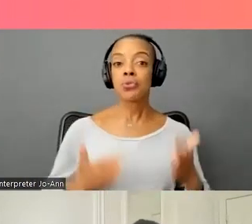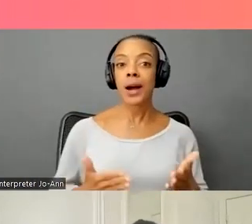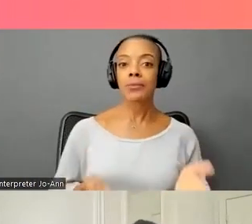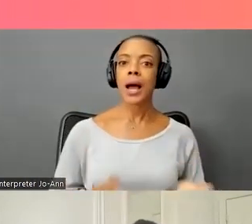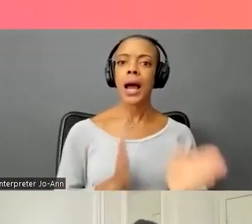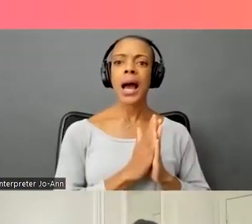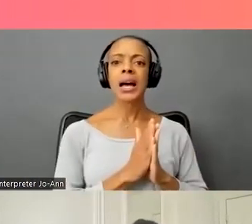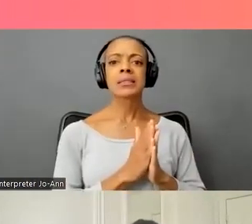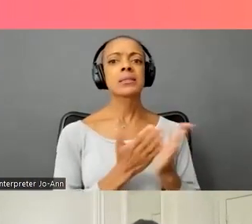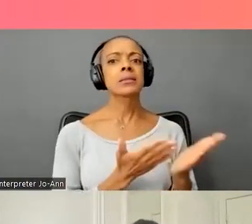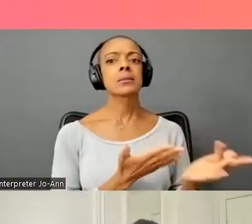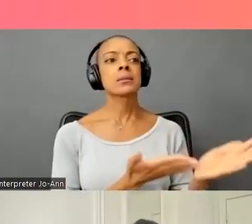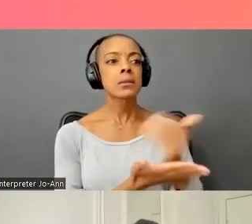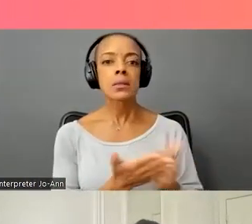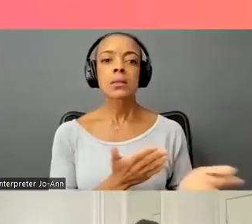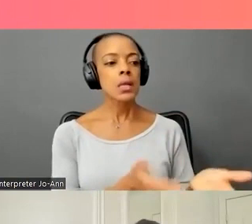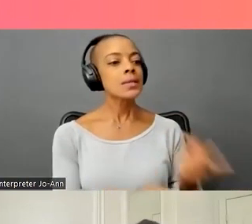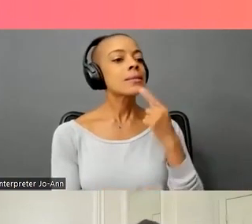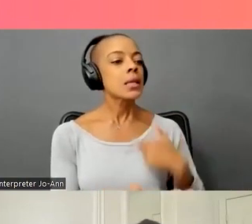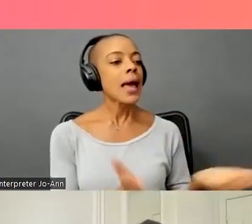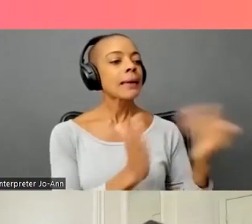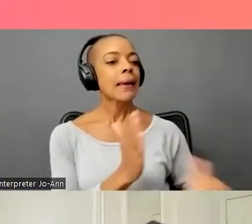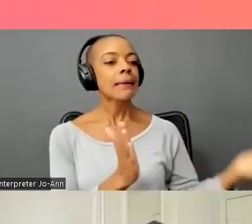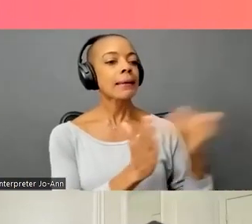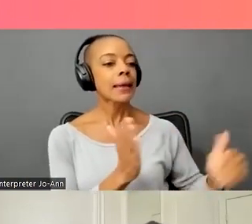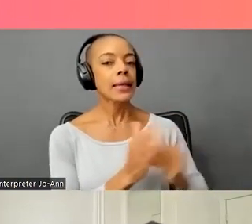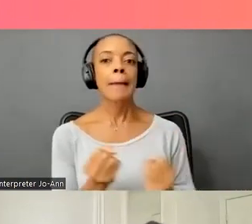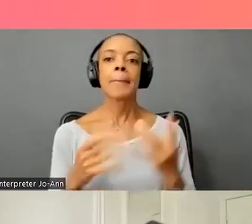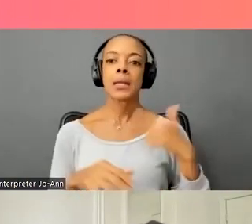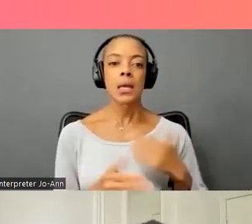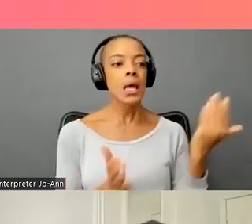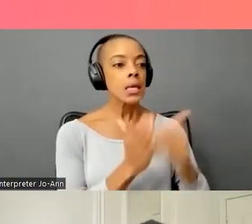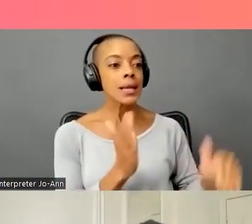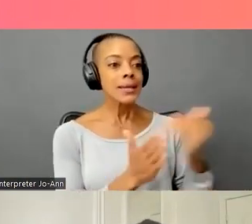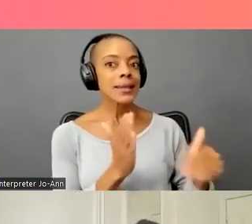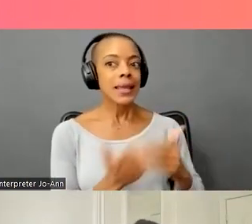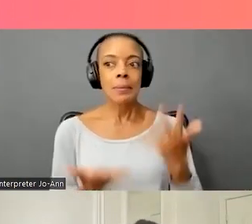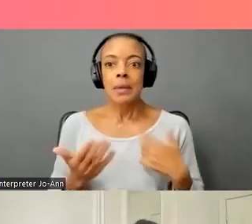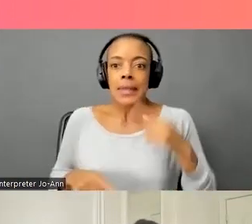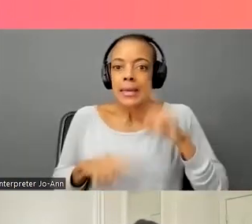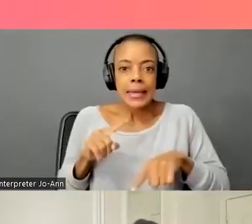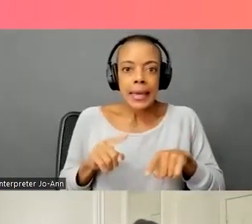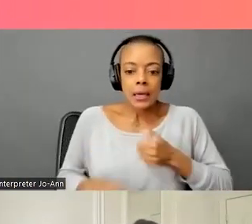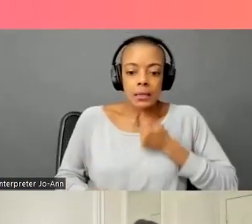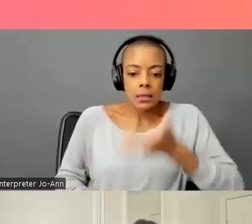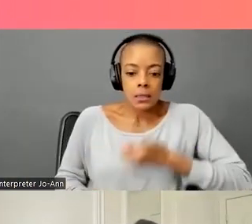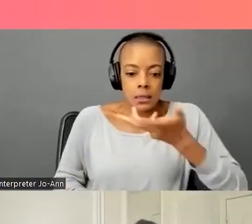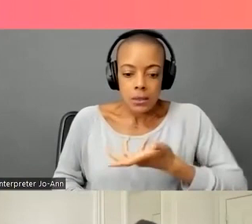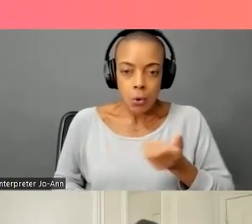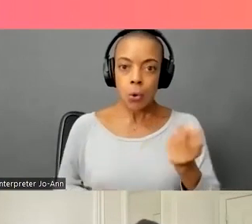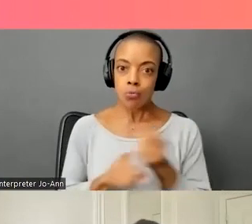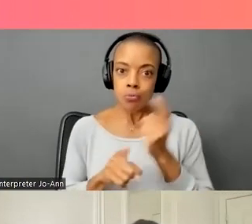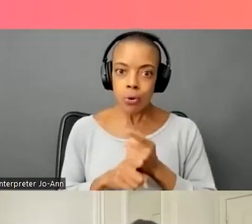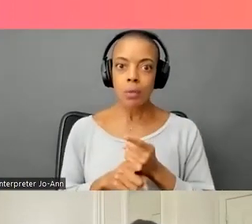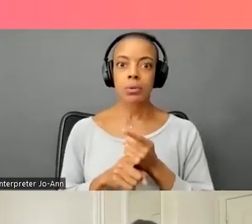recollect information over and over again, numerous times, and they might not actually be able to do that or to do that well. So